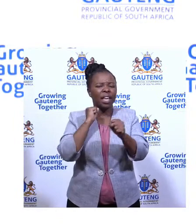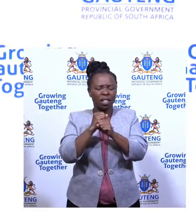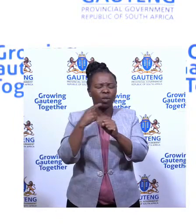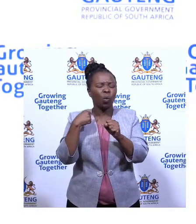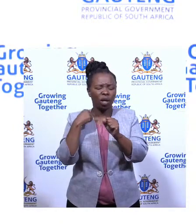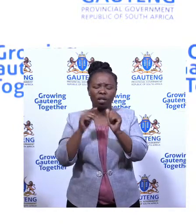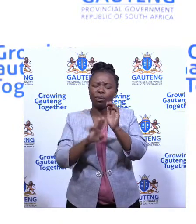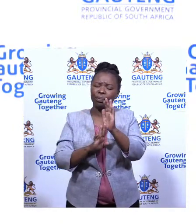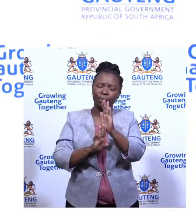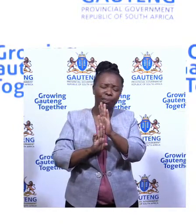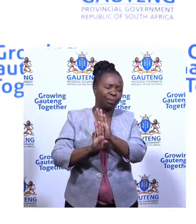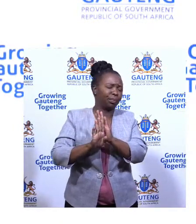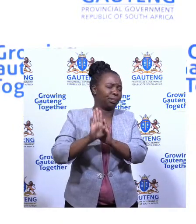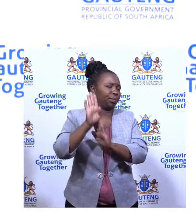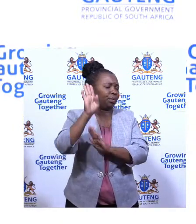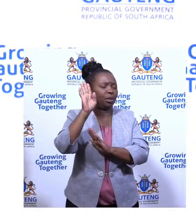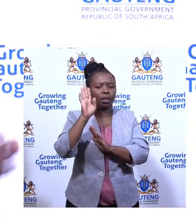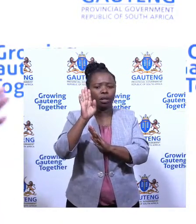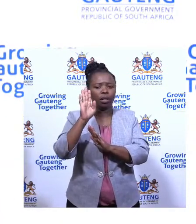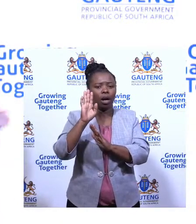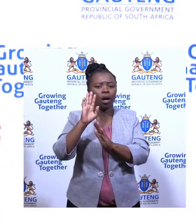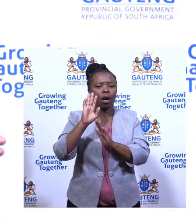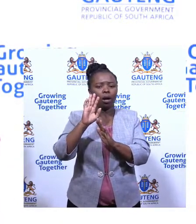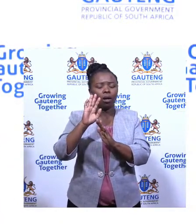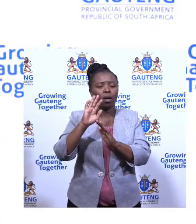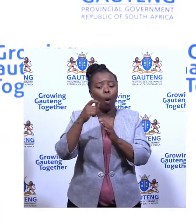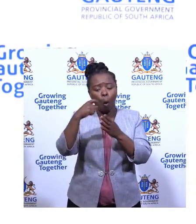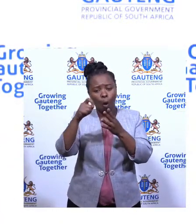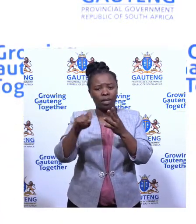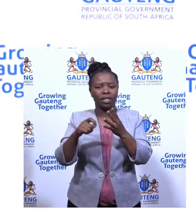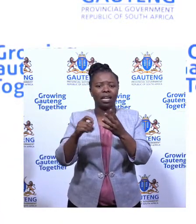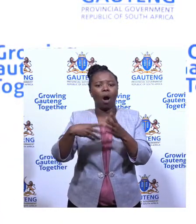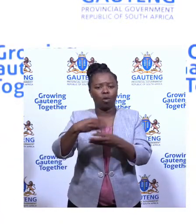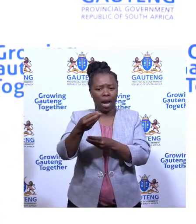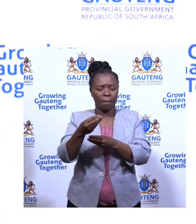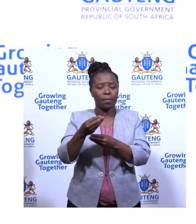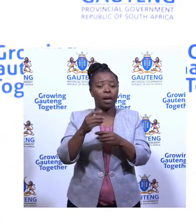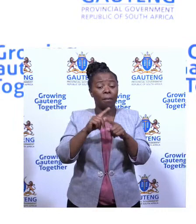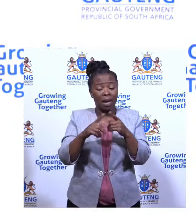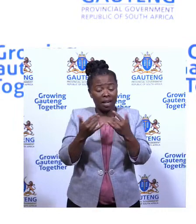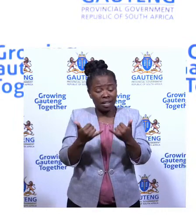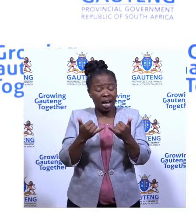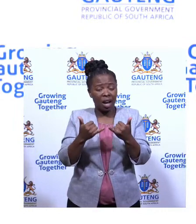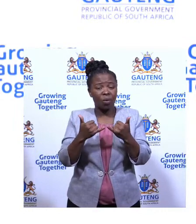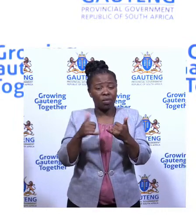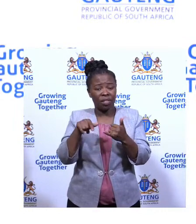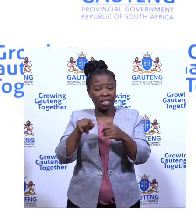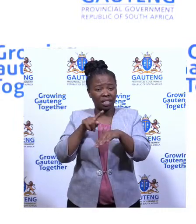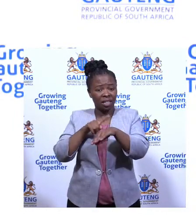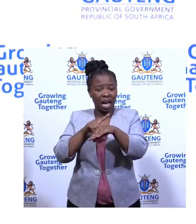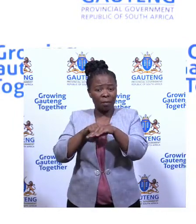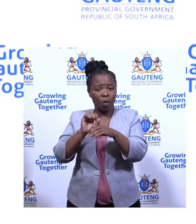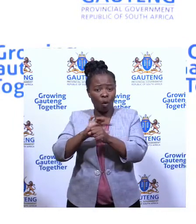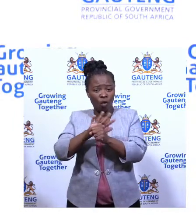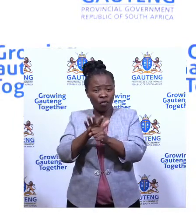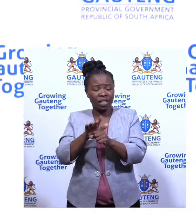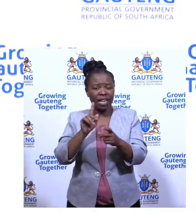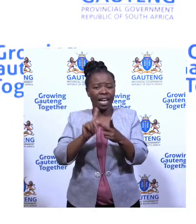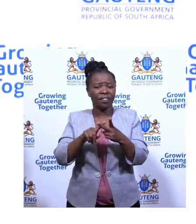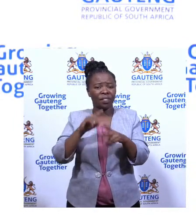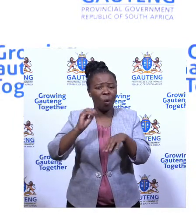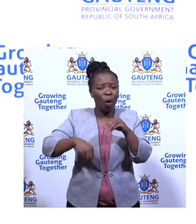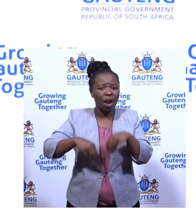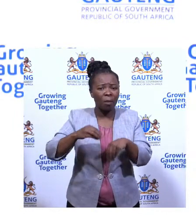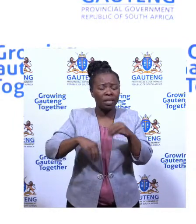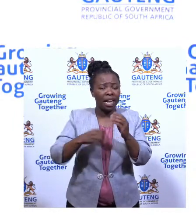tremendously our audit outcomes. But this period of COVID and the corruption that